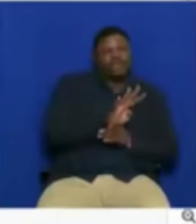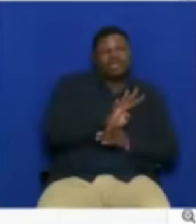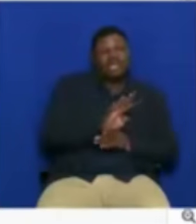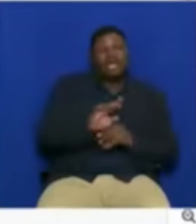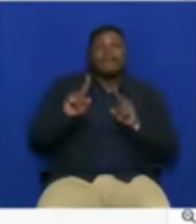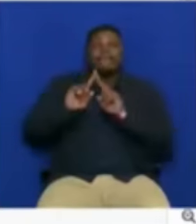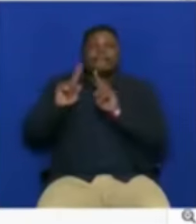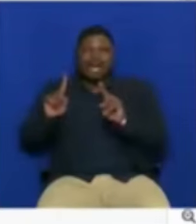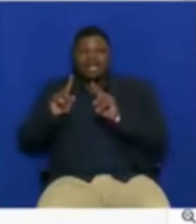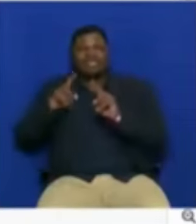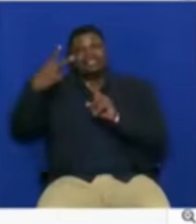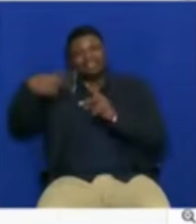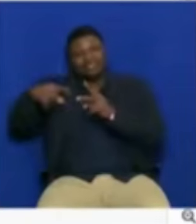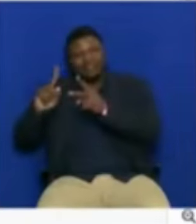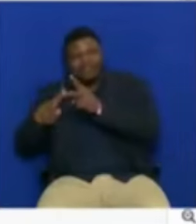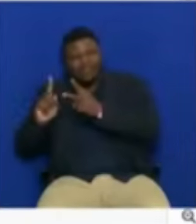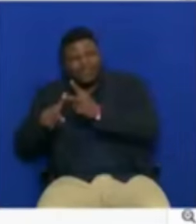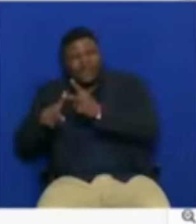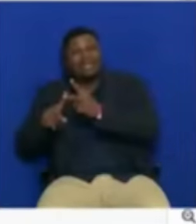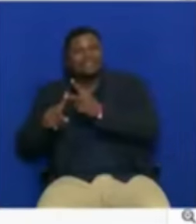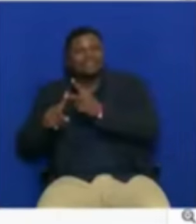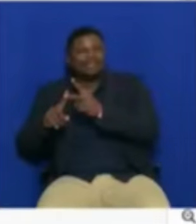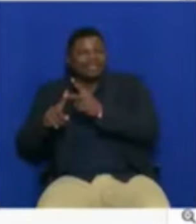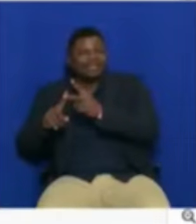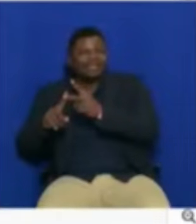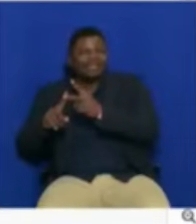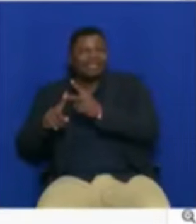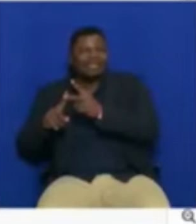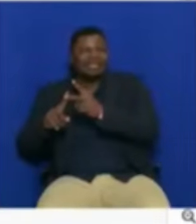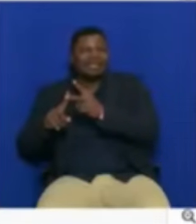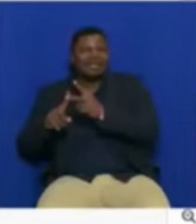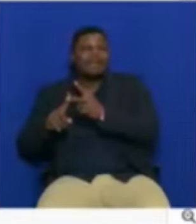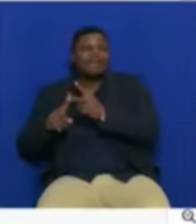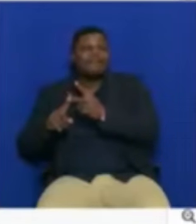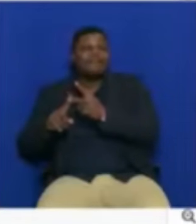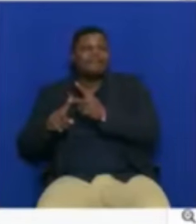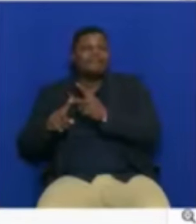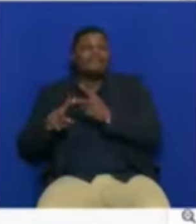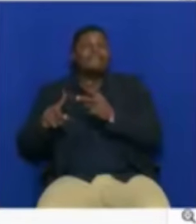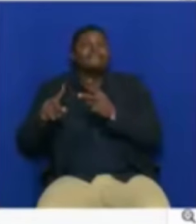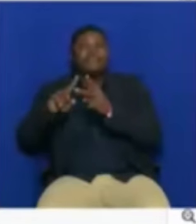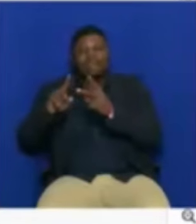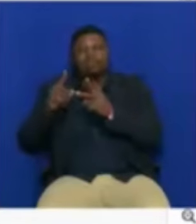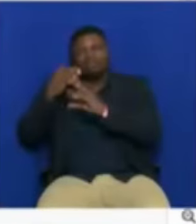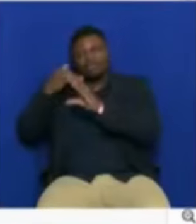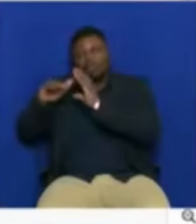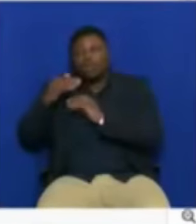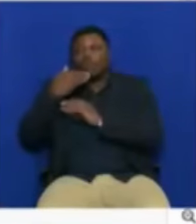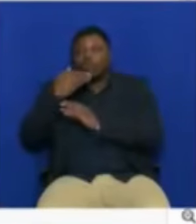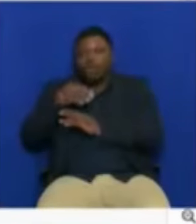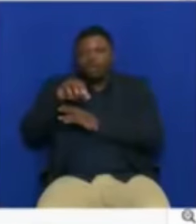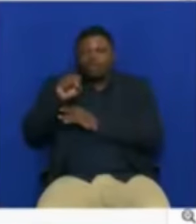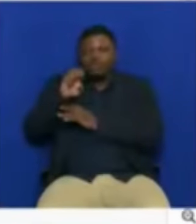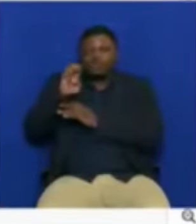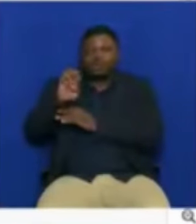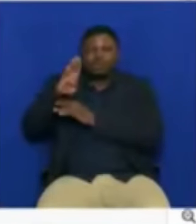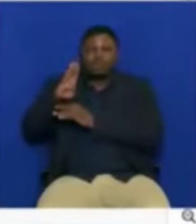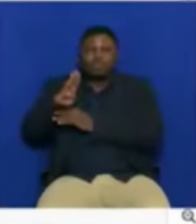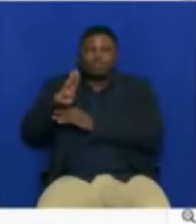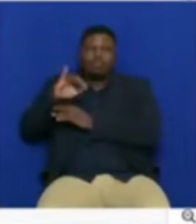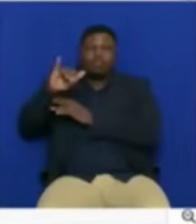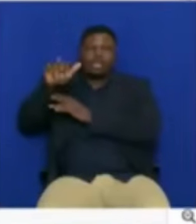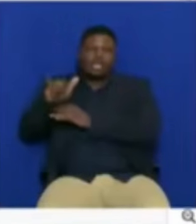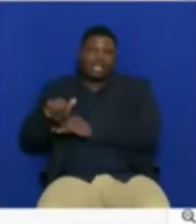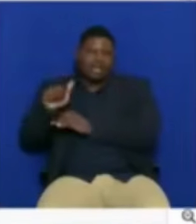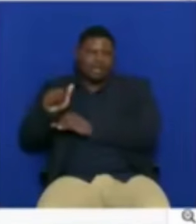page. And I say it seems to have gone to General Sibia, who signs it on the 5th of November